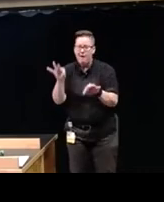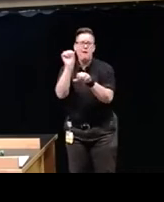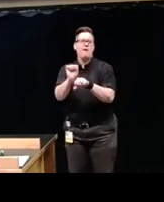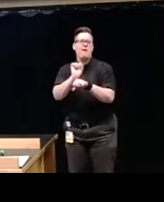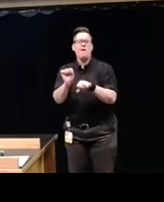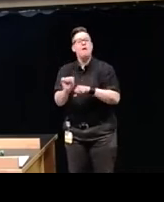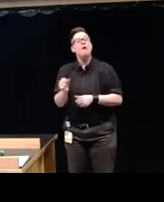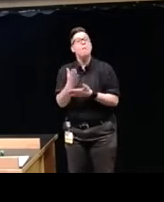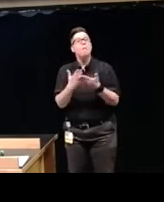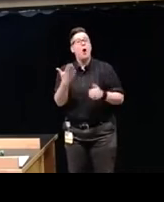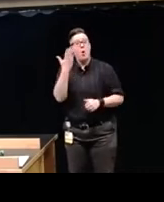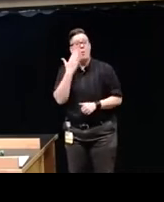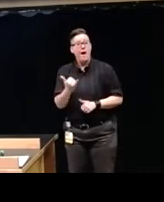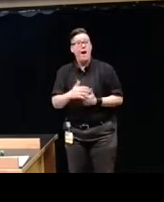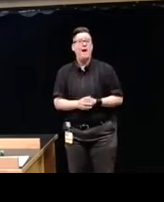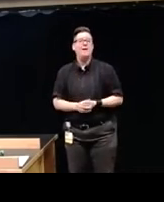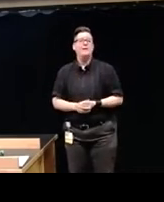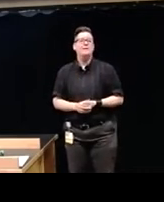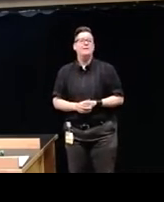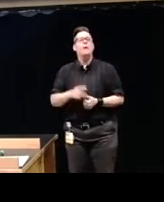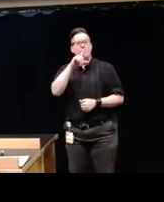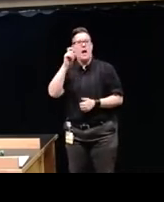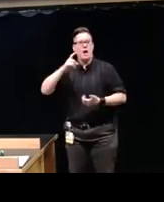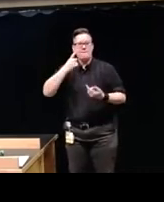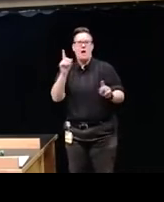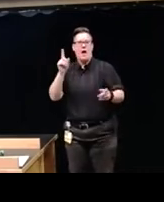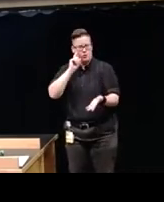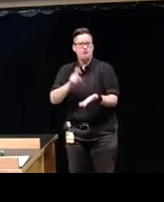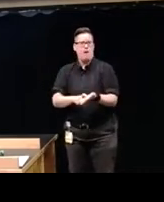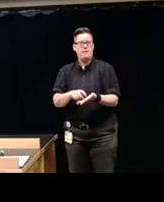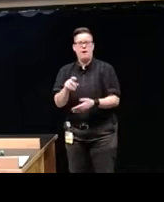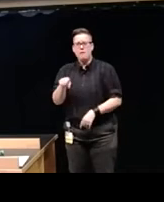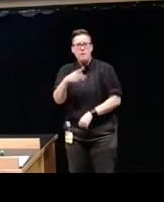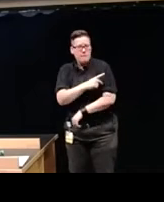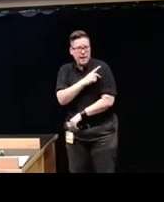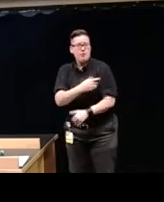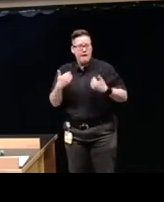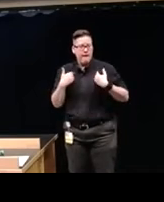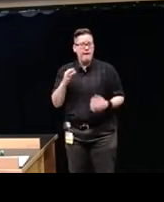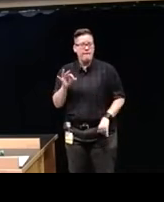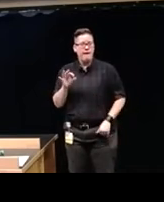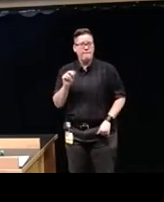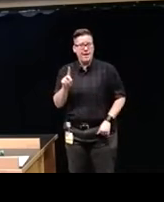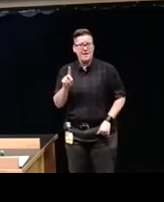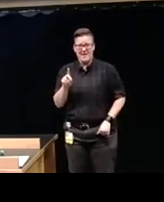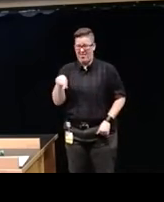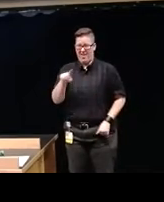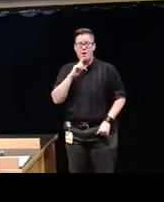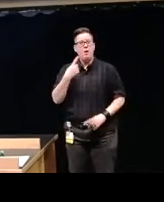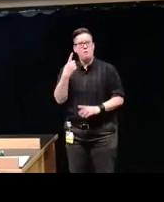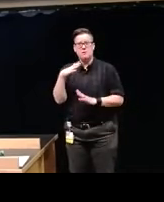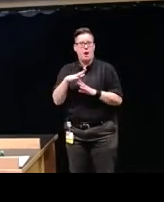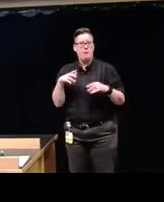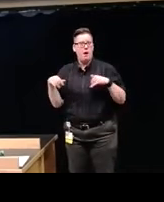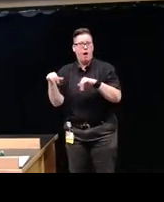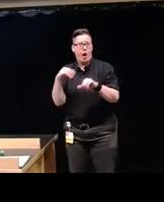been driven by this recognition that patients with functional neurologic symptoms are among the most common